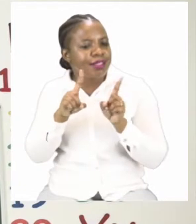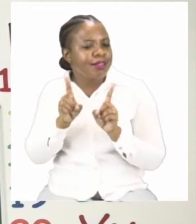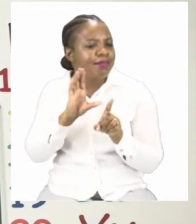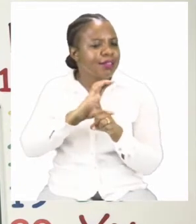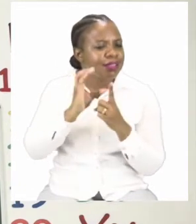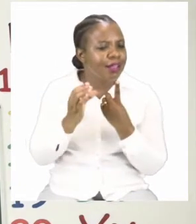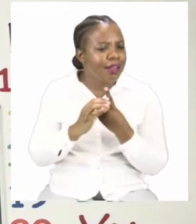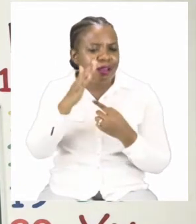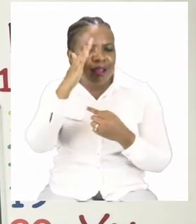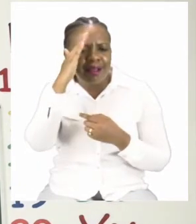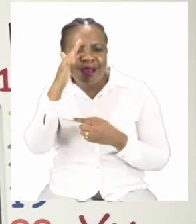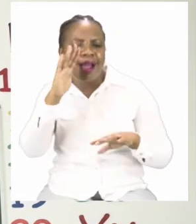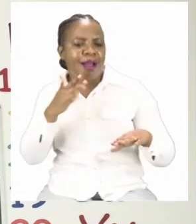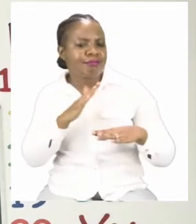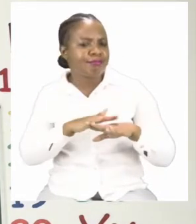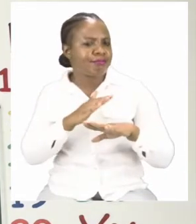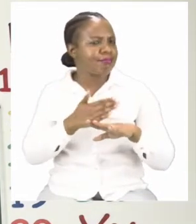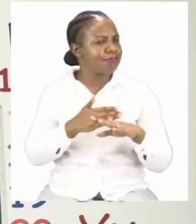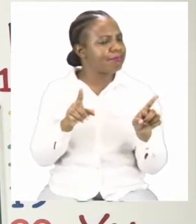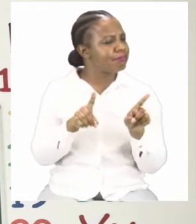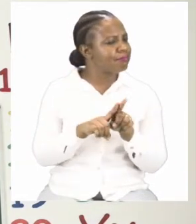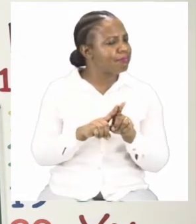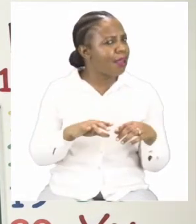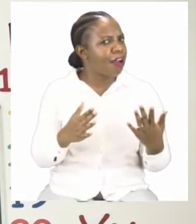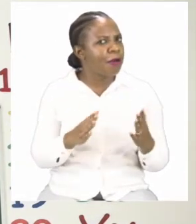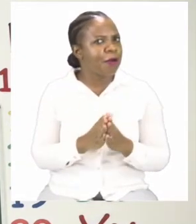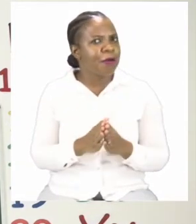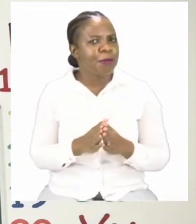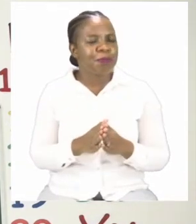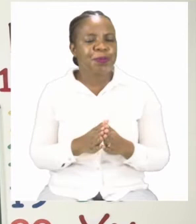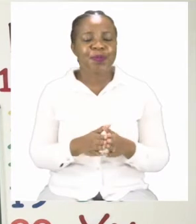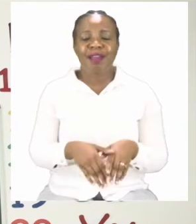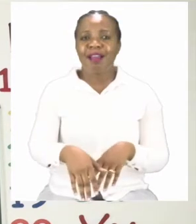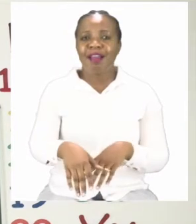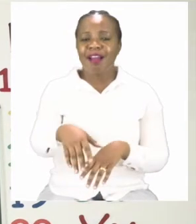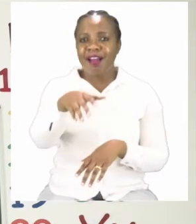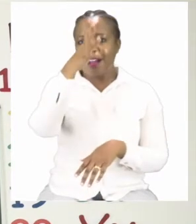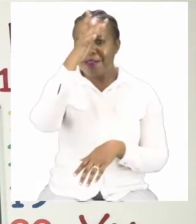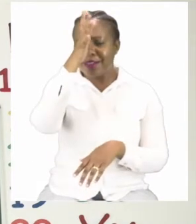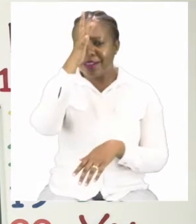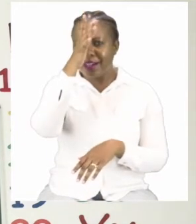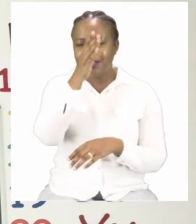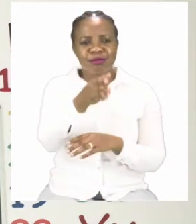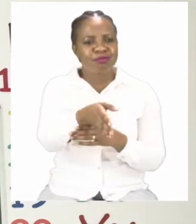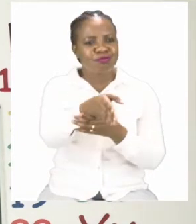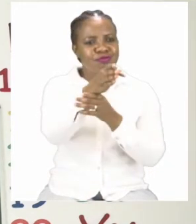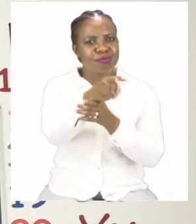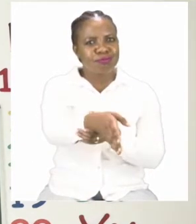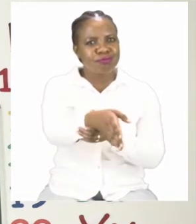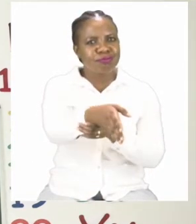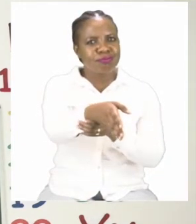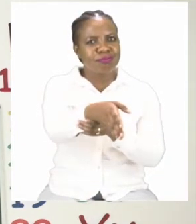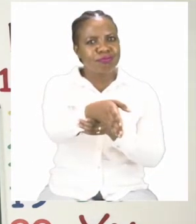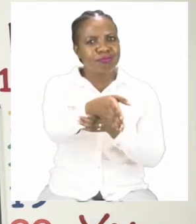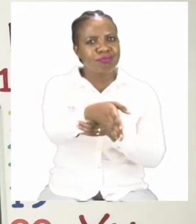we are told that the Afrikaners shake hands. So they shake each